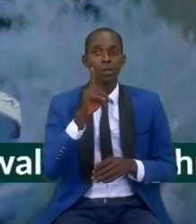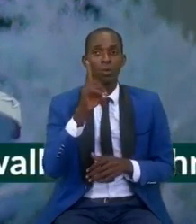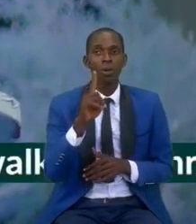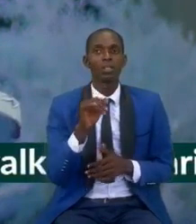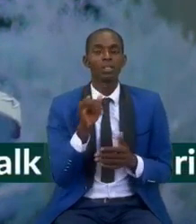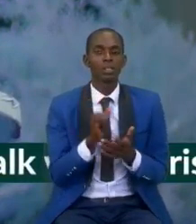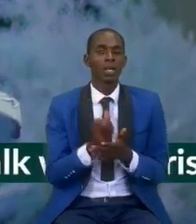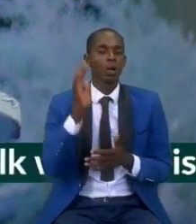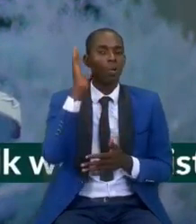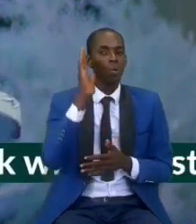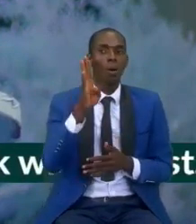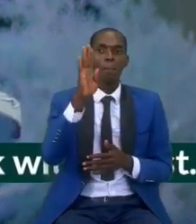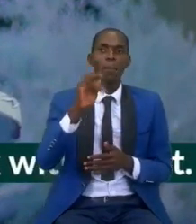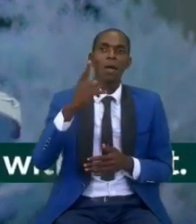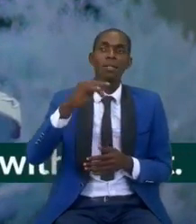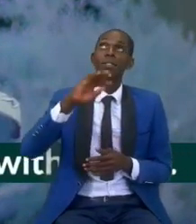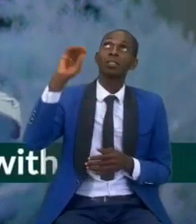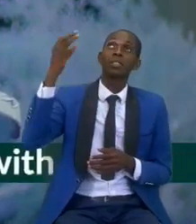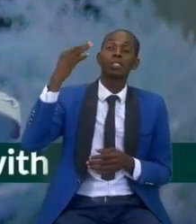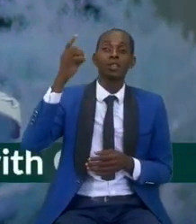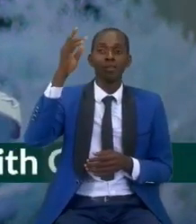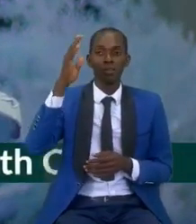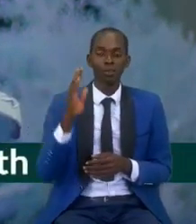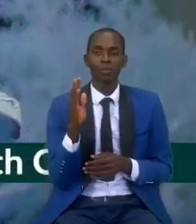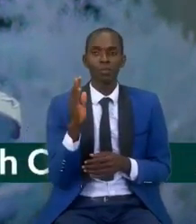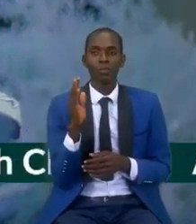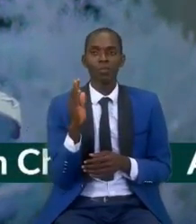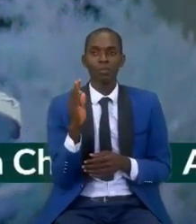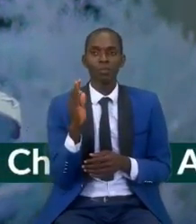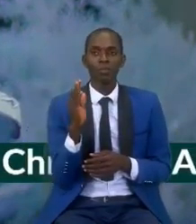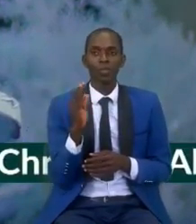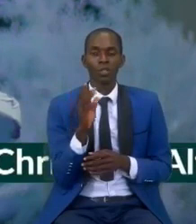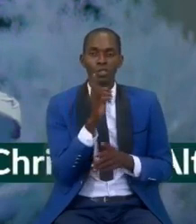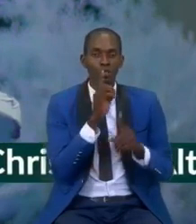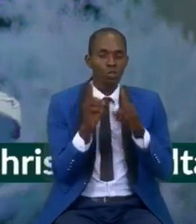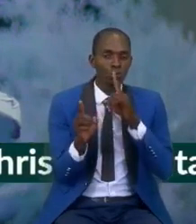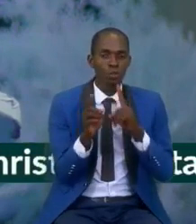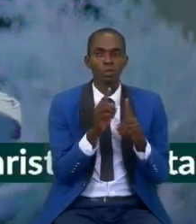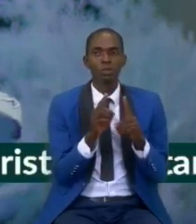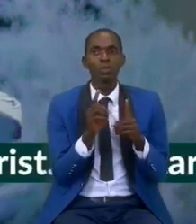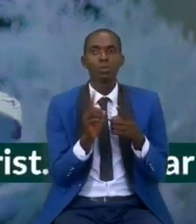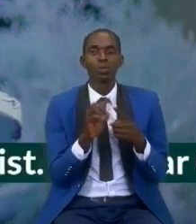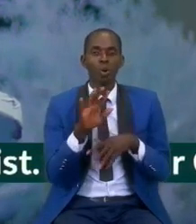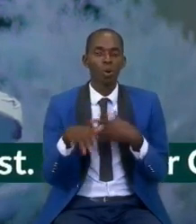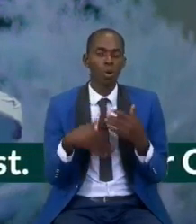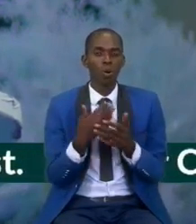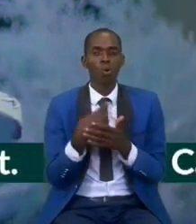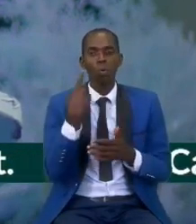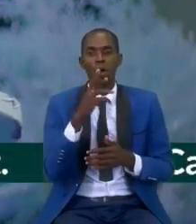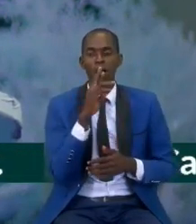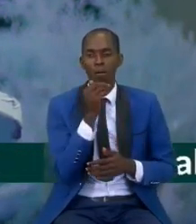speak to those who are dumb. You see them speaking plainly, then you bring them